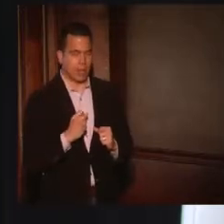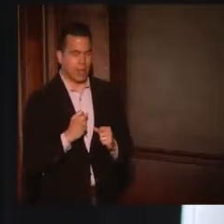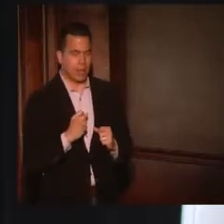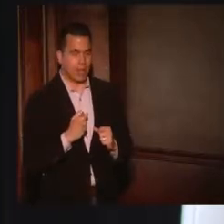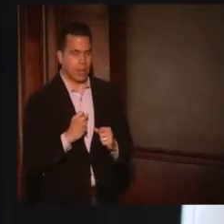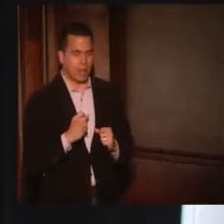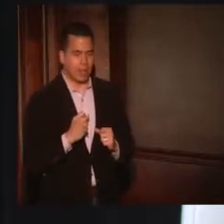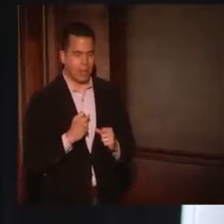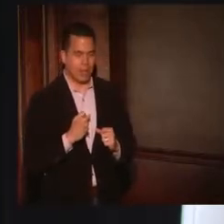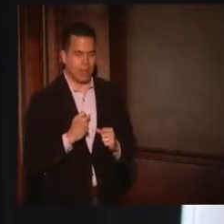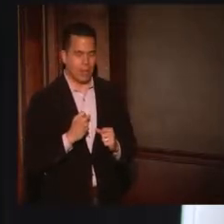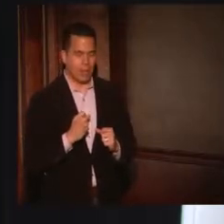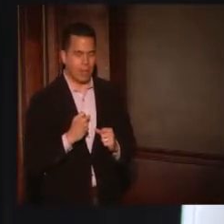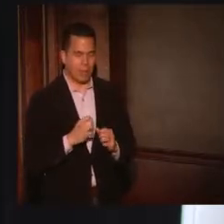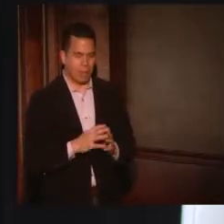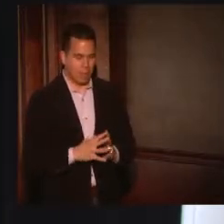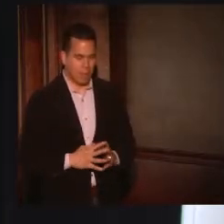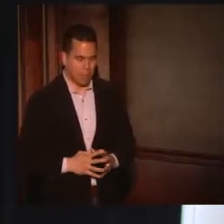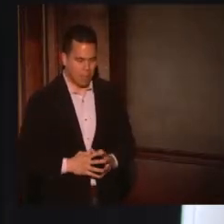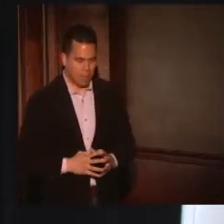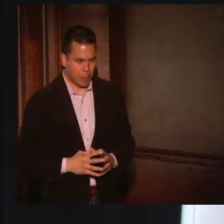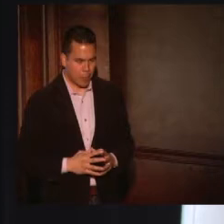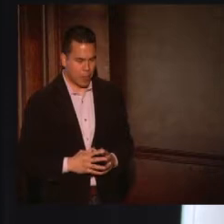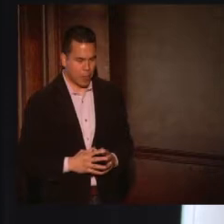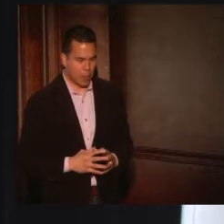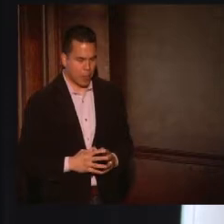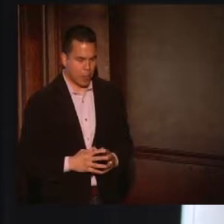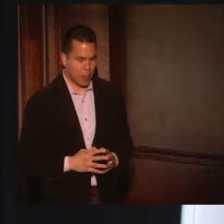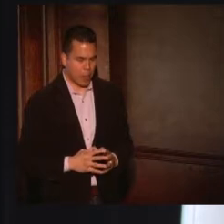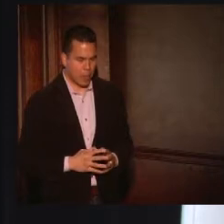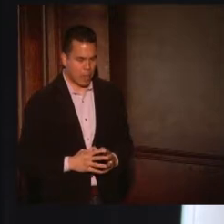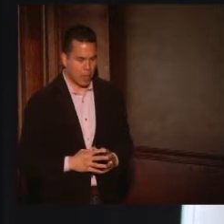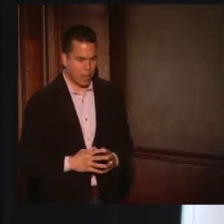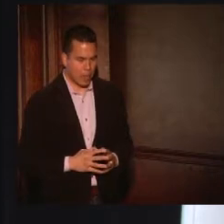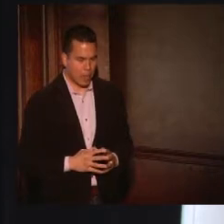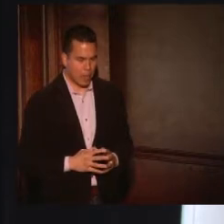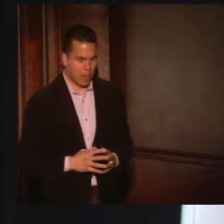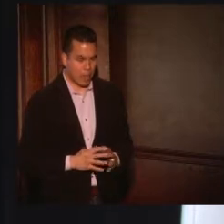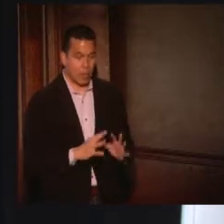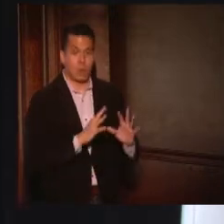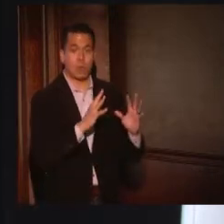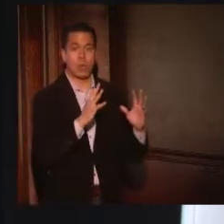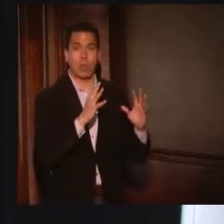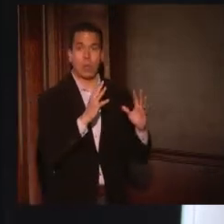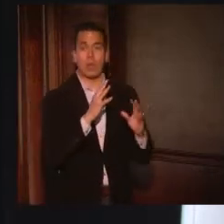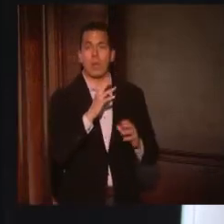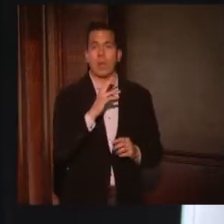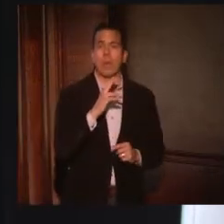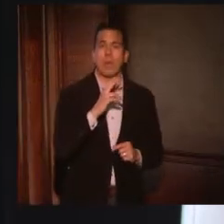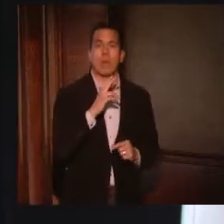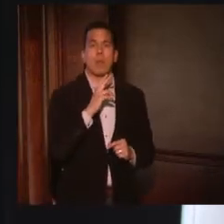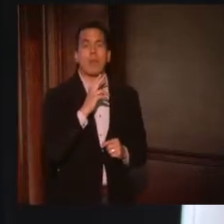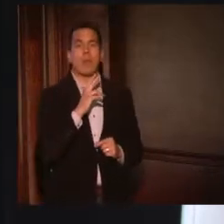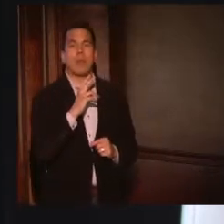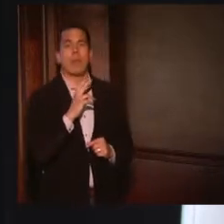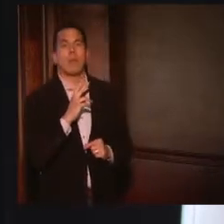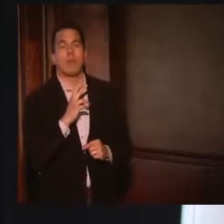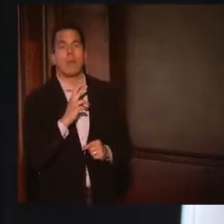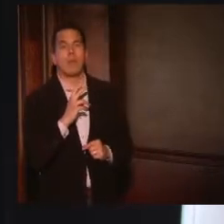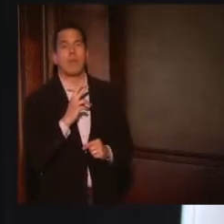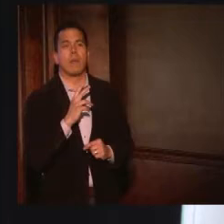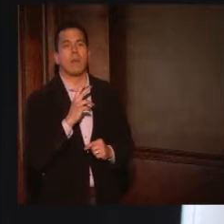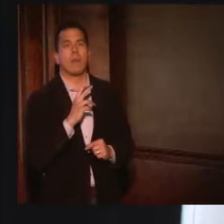it's the trust, is the fact that we don't want the, you know, we see the opportunities of all this